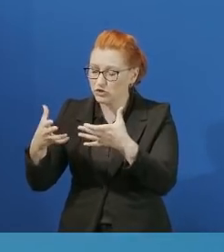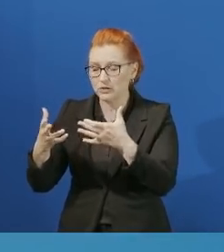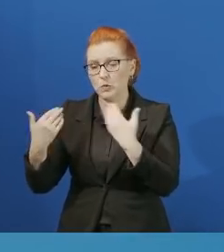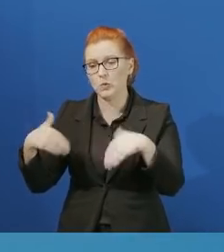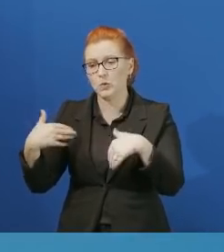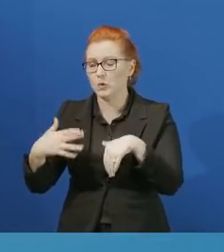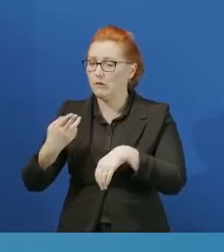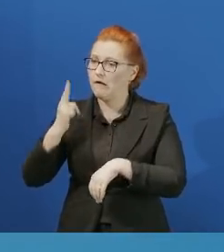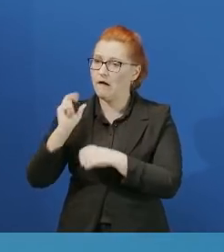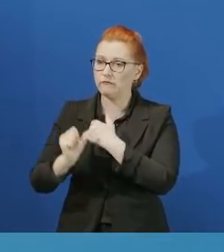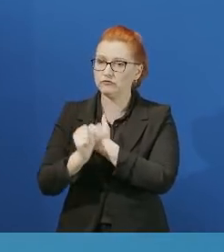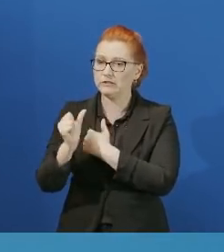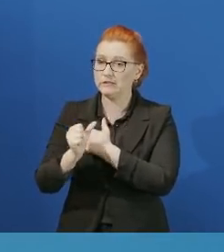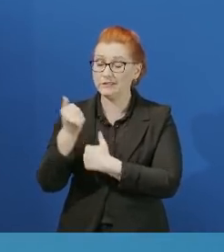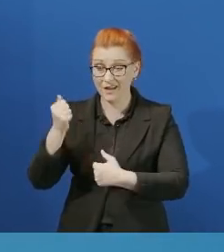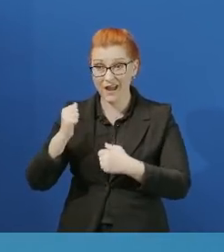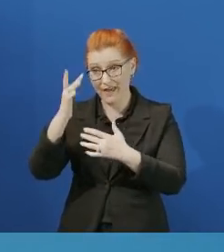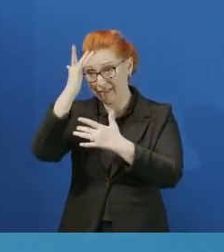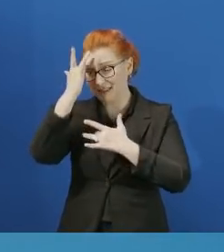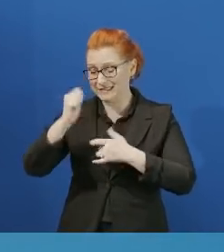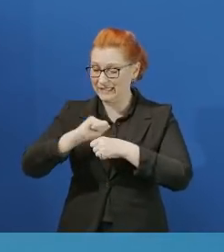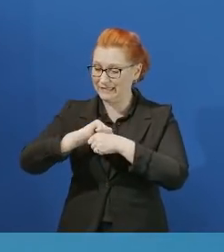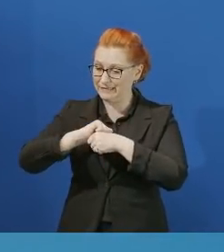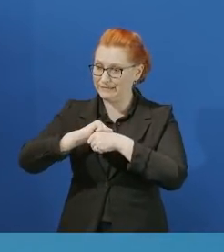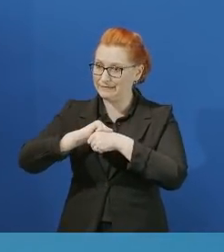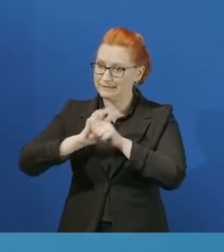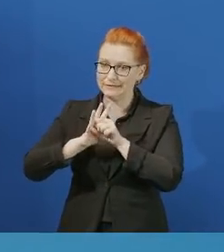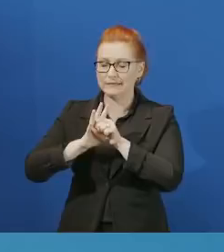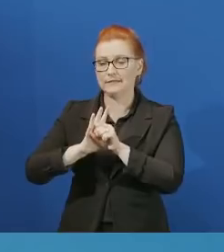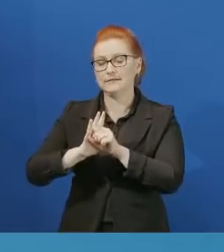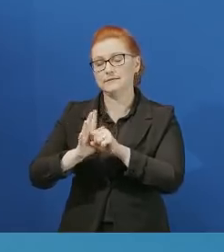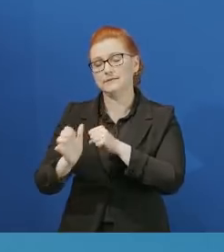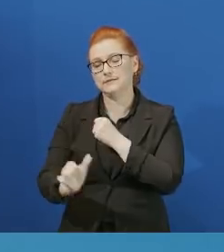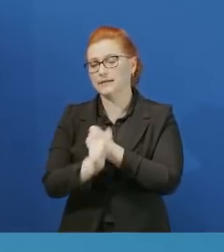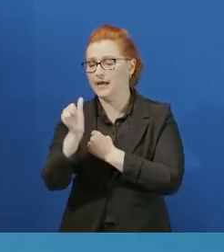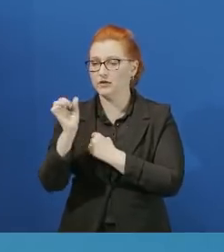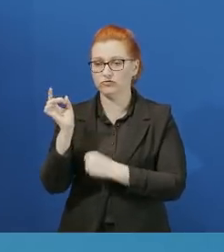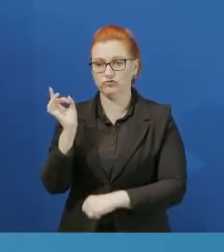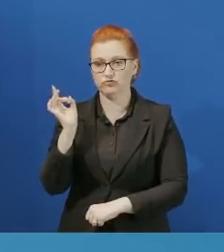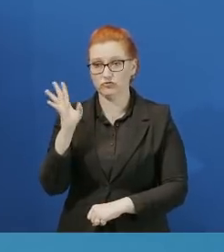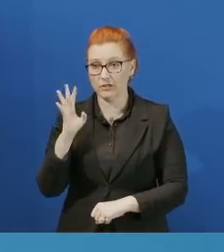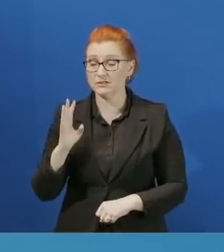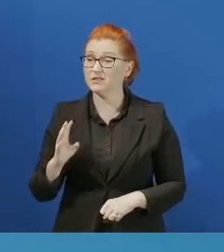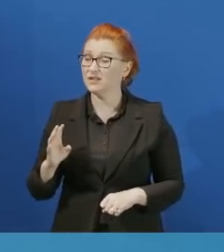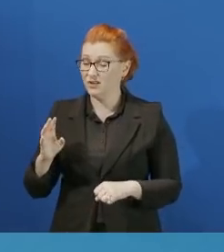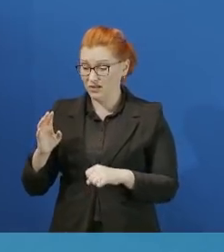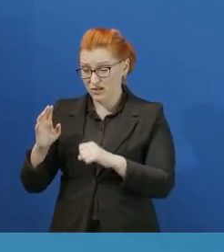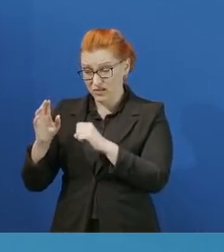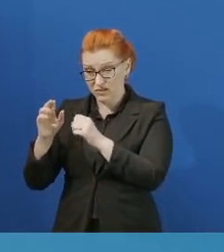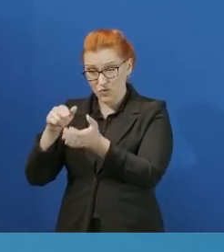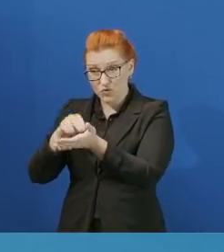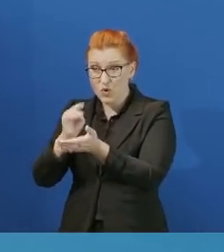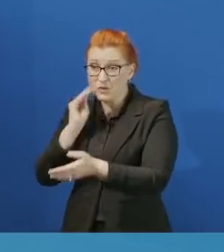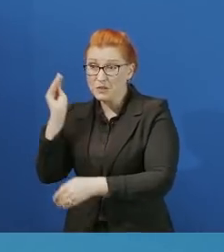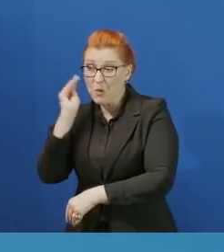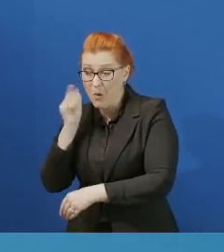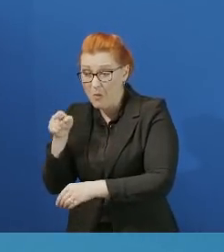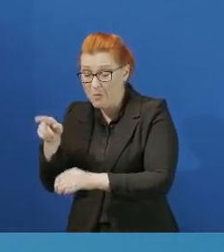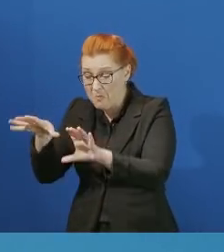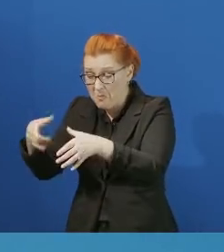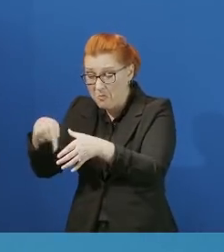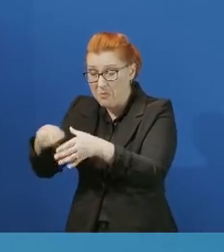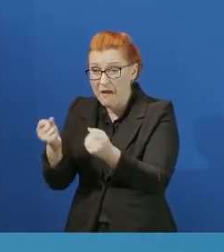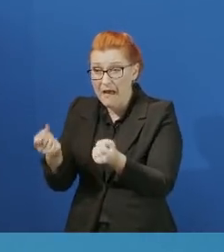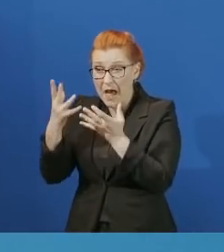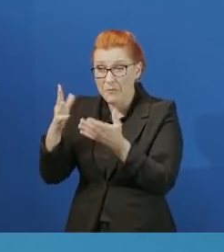So I would not rank the number of deaths in a facility and use that against the facility, because this is a very hard